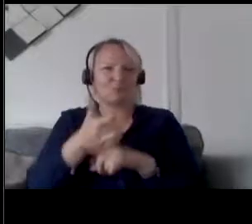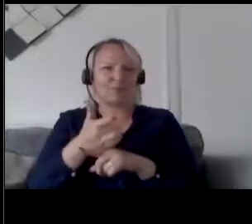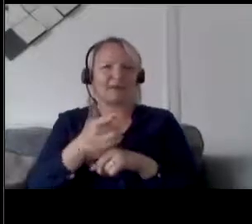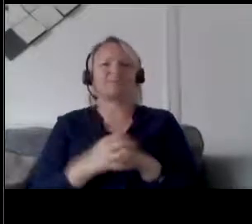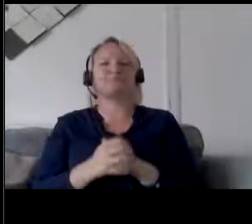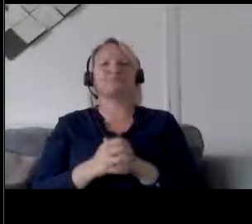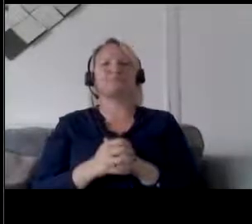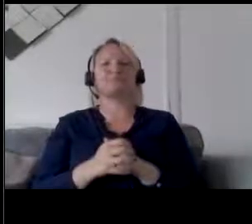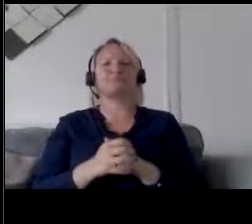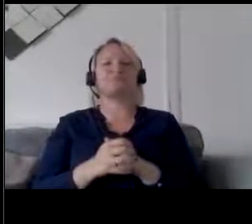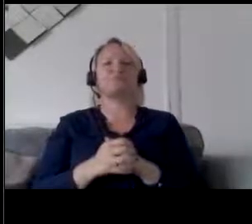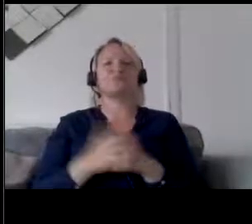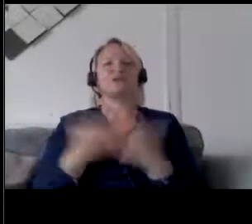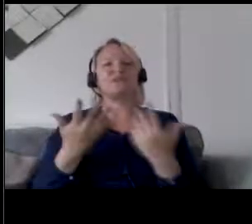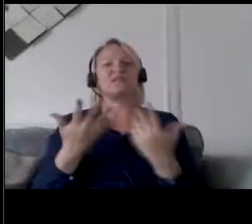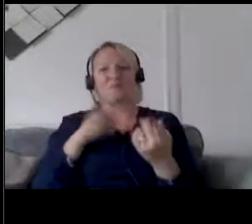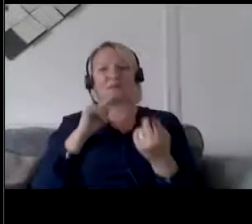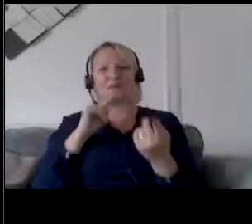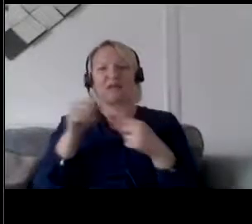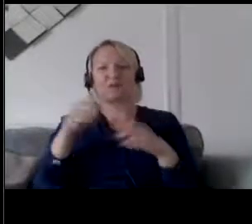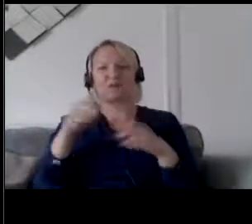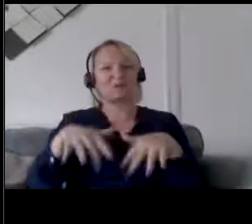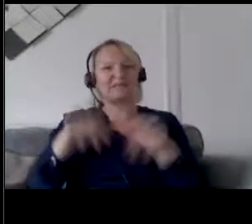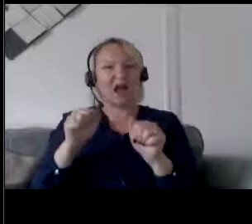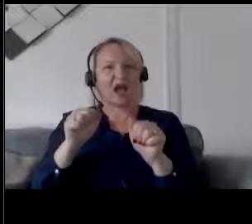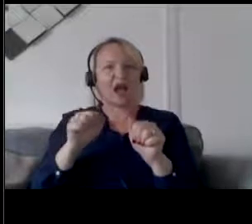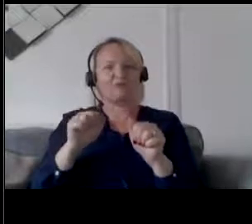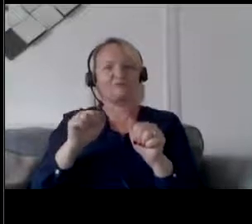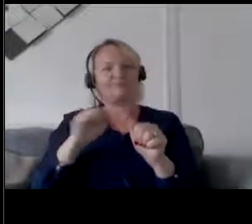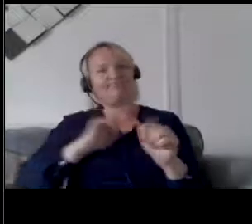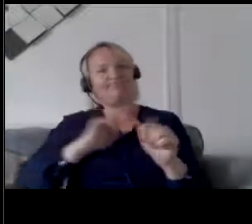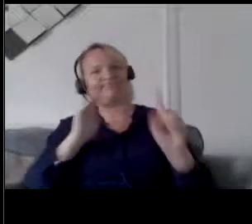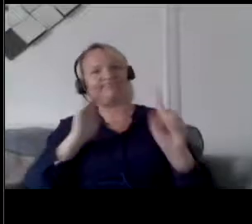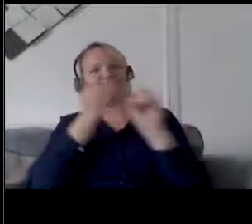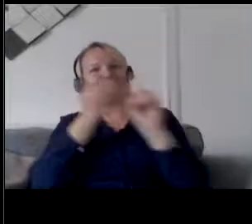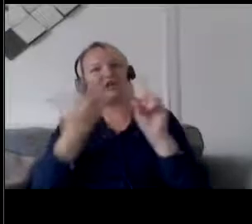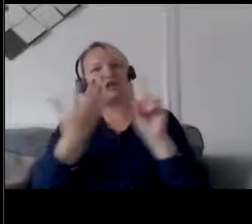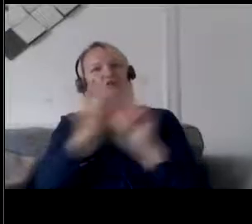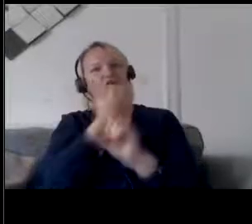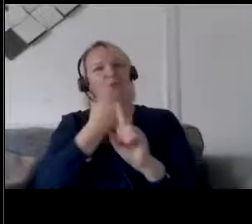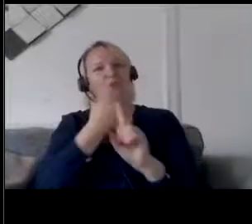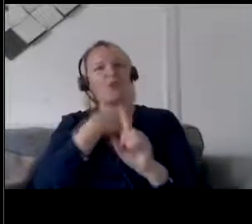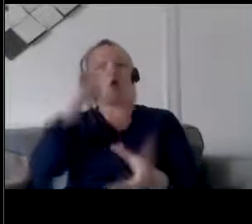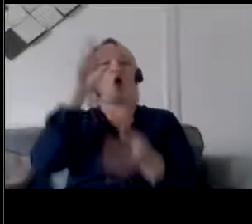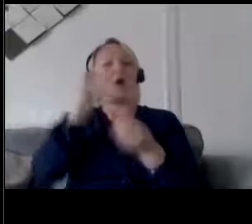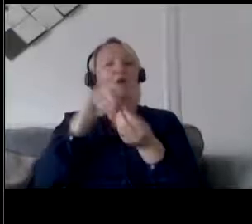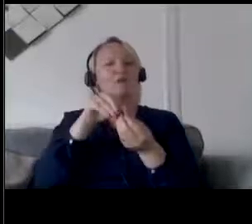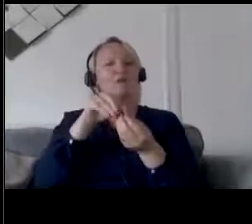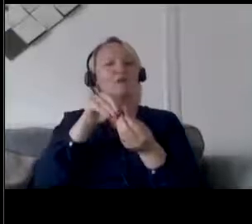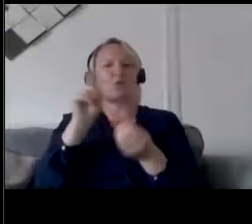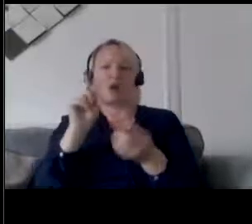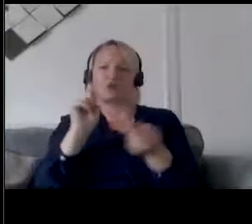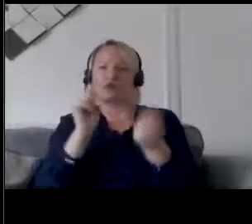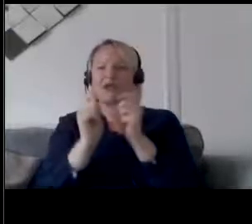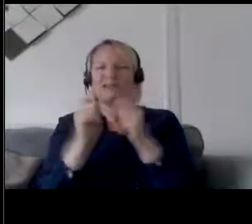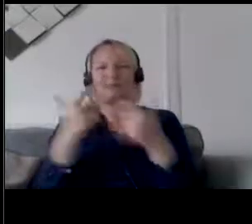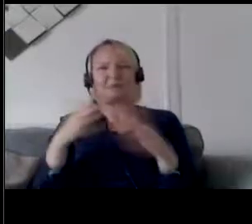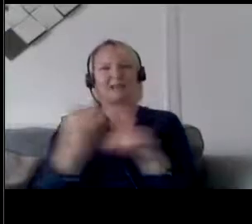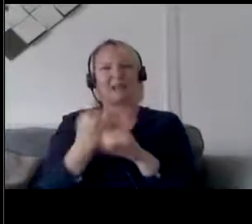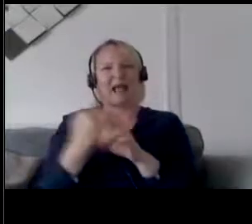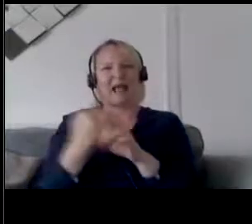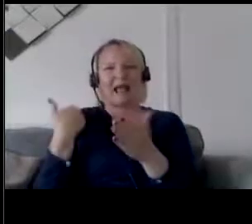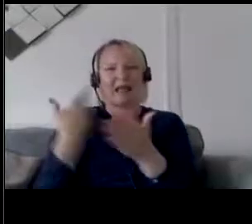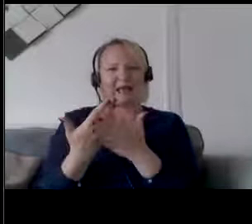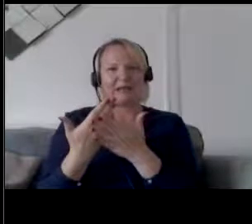And as we mentioned at the very start, our goal today was to provide you with an overview of the changes we've made since the